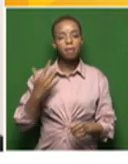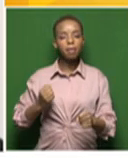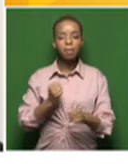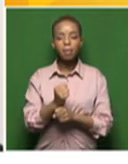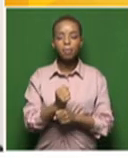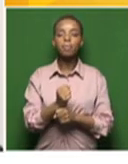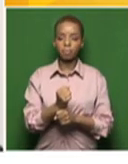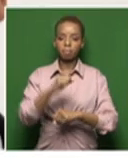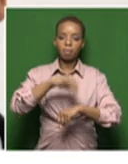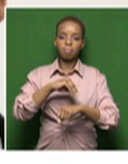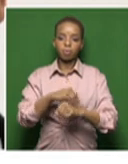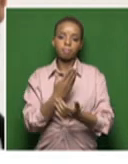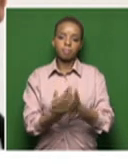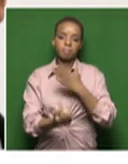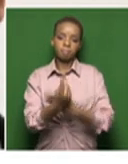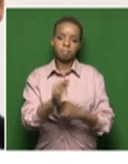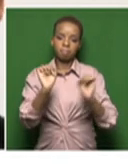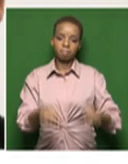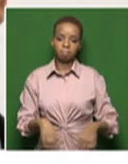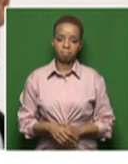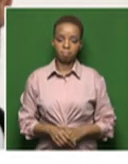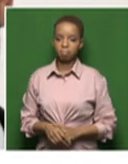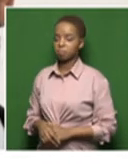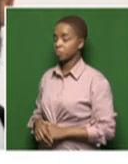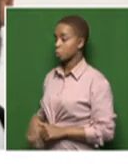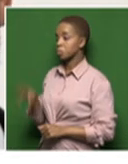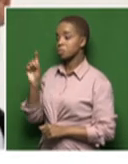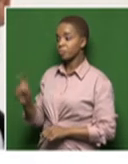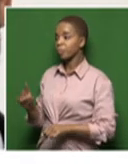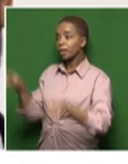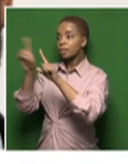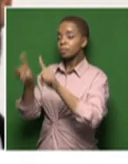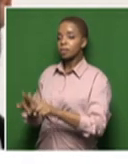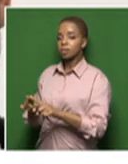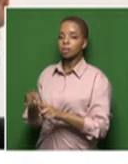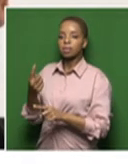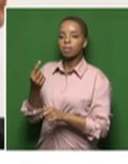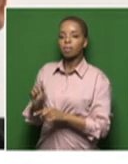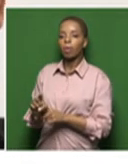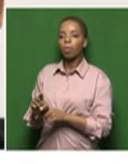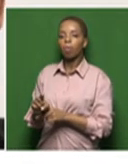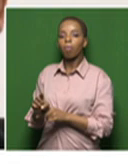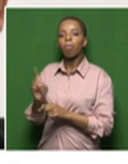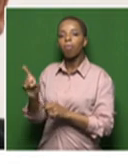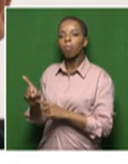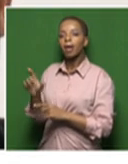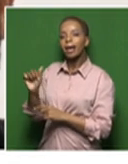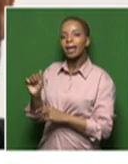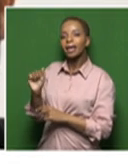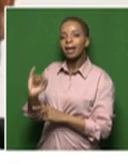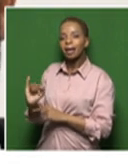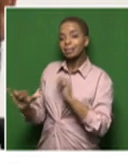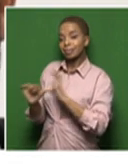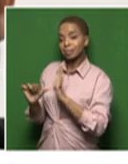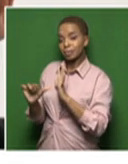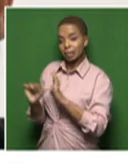cover. Okay. Now, this is a startup that specializes in the use of artificial intelligence. So just how important is AI in this day and